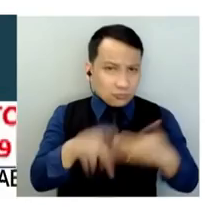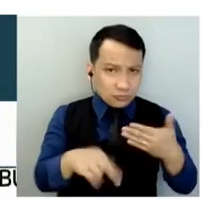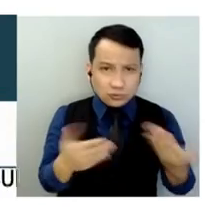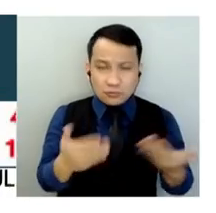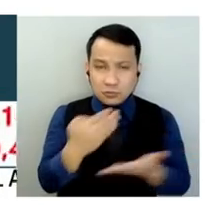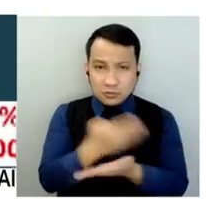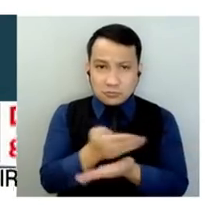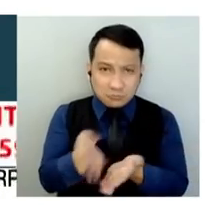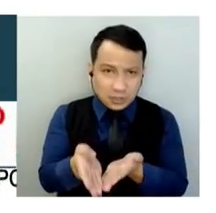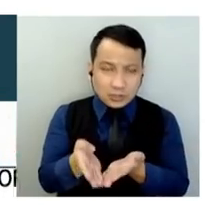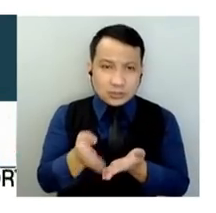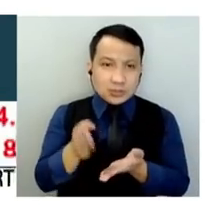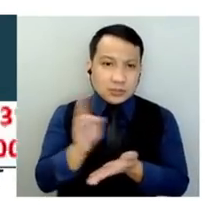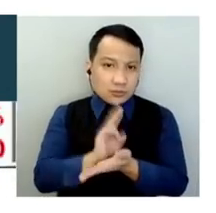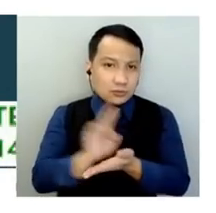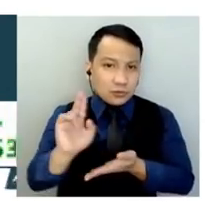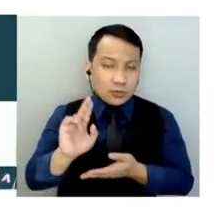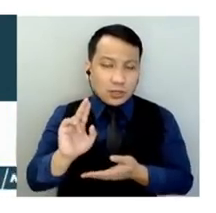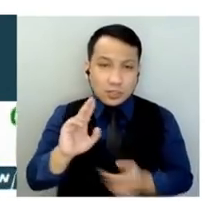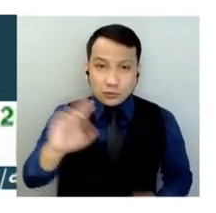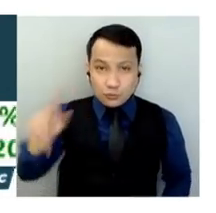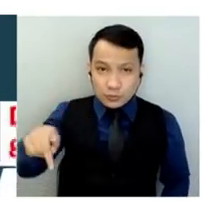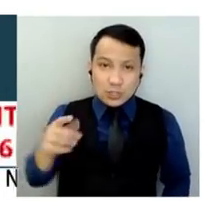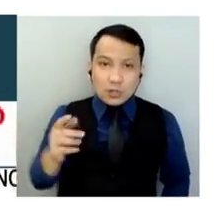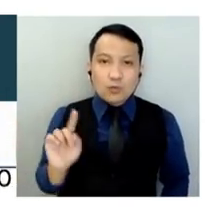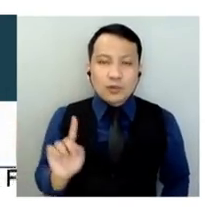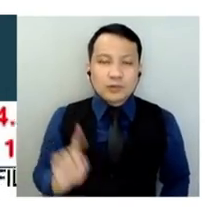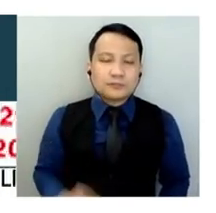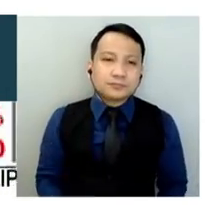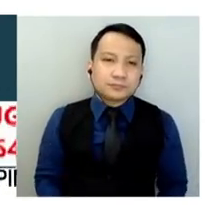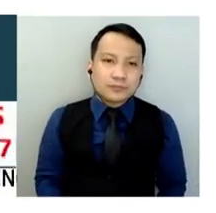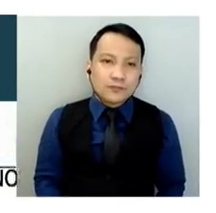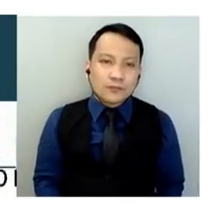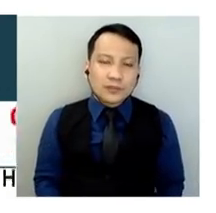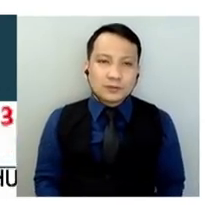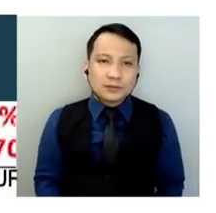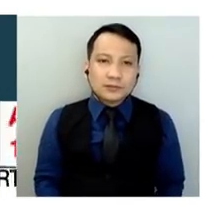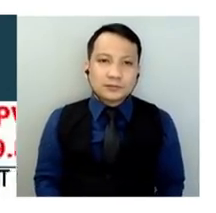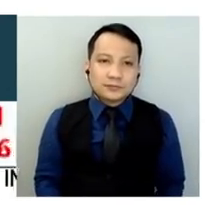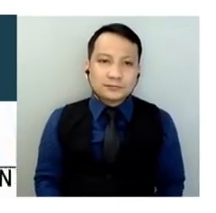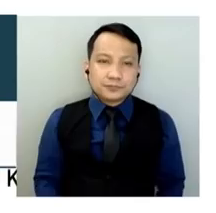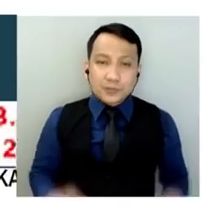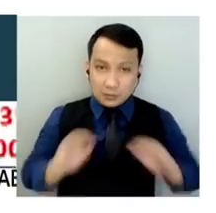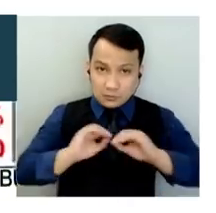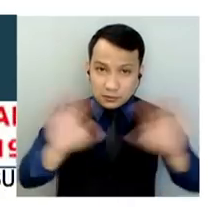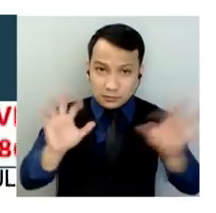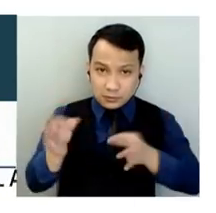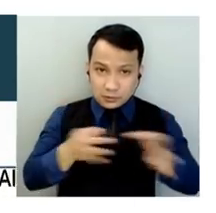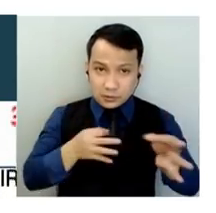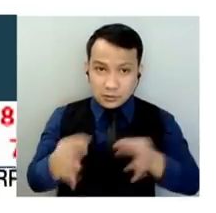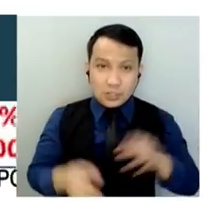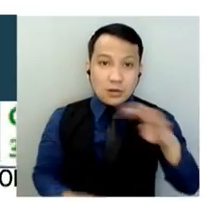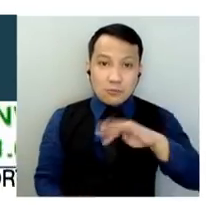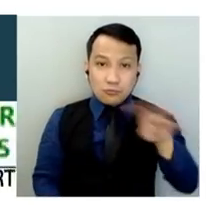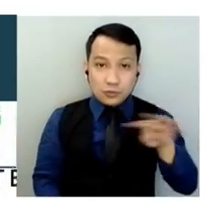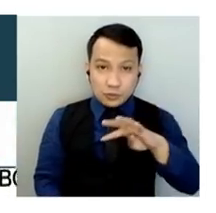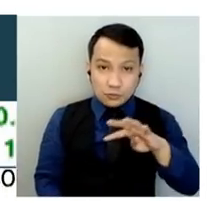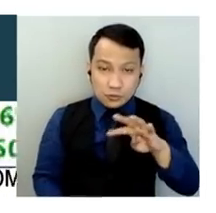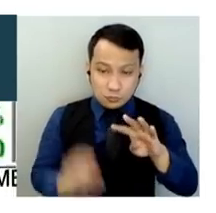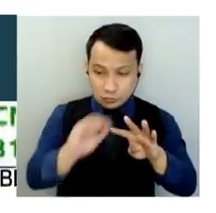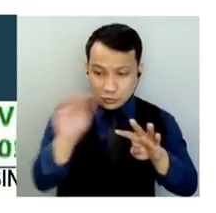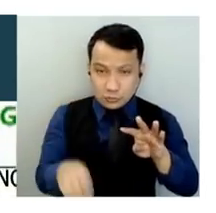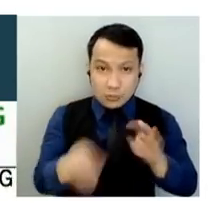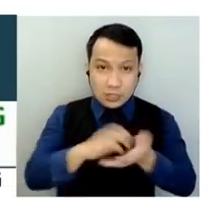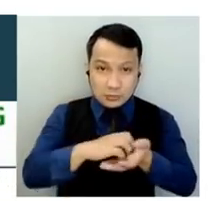budget cut of the state university? Well, let me first clarify. The 44% budget